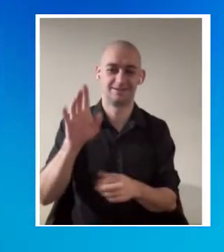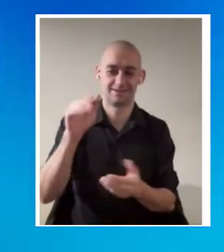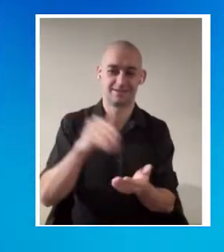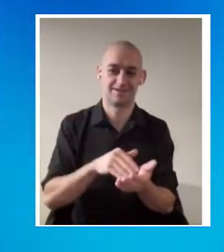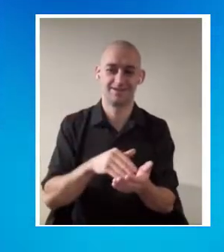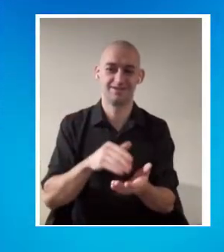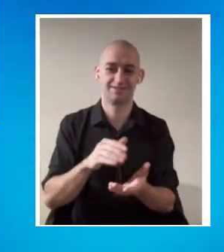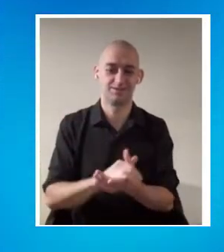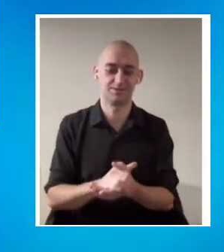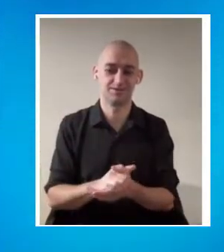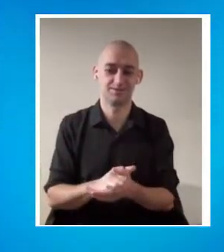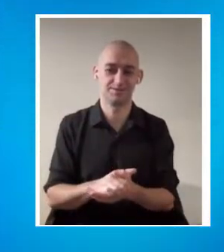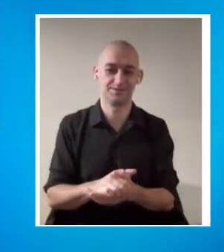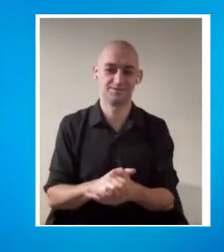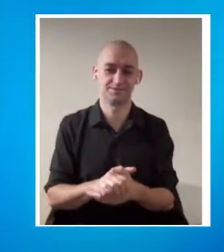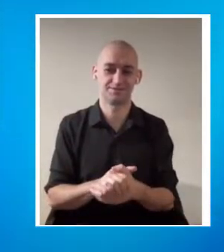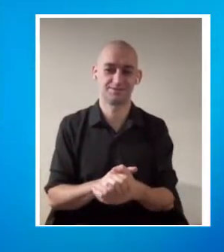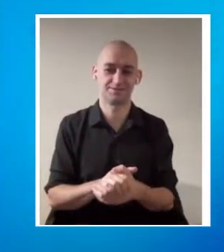$27,330.